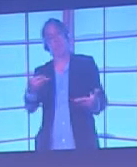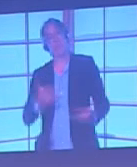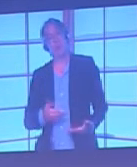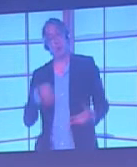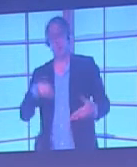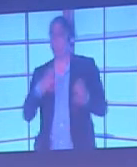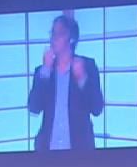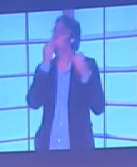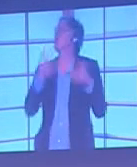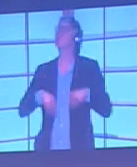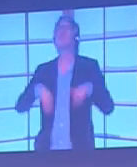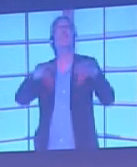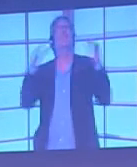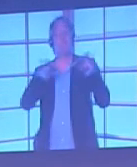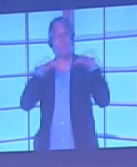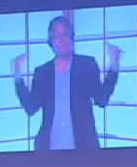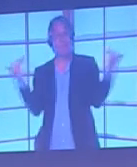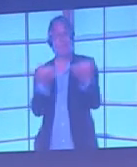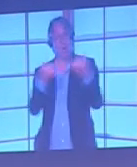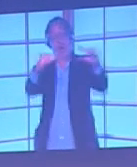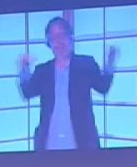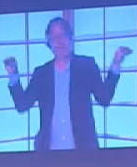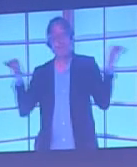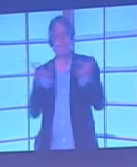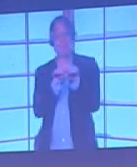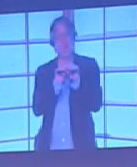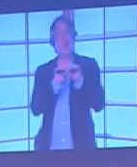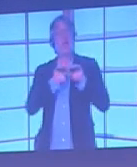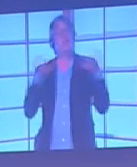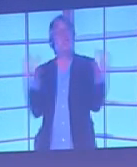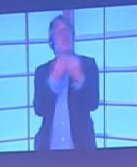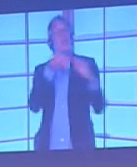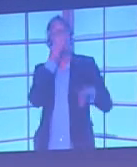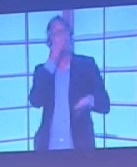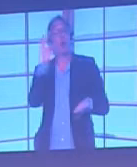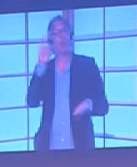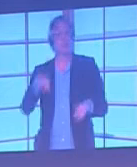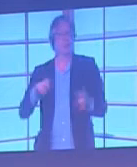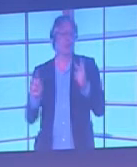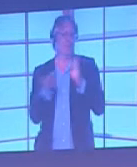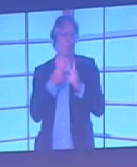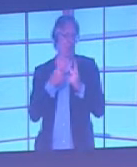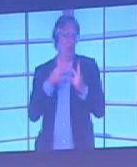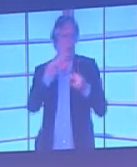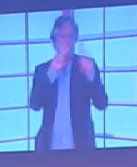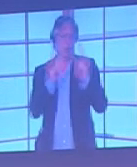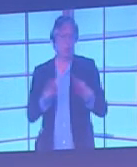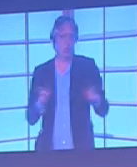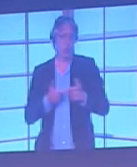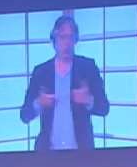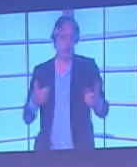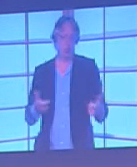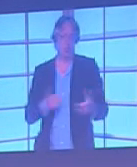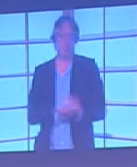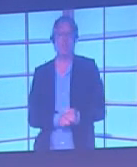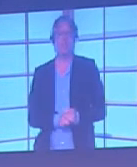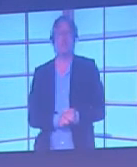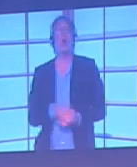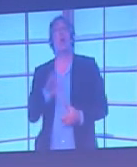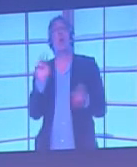venue, the Stade de France, for our second international conference. Of course, the UEFA